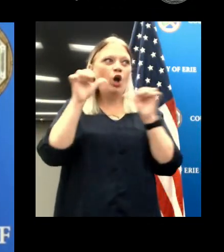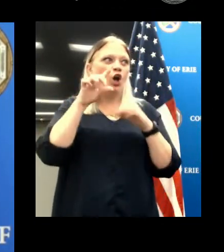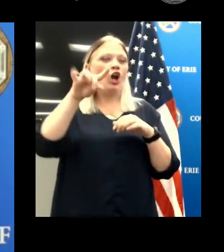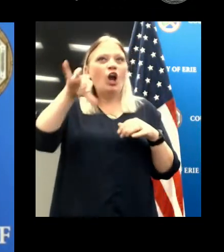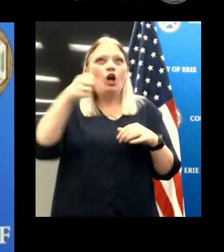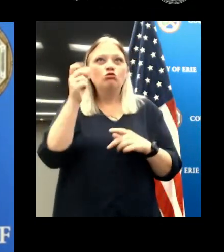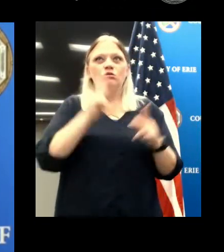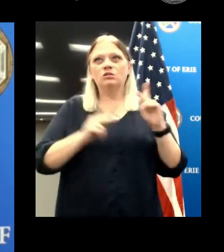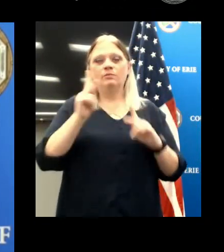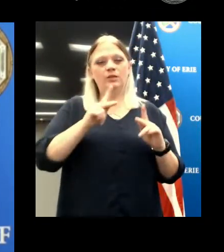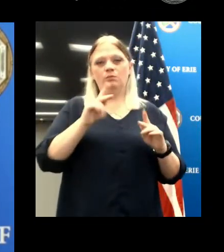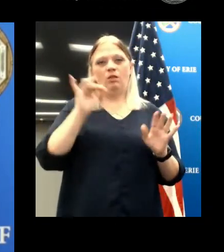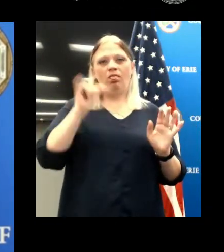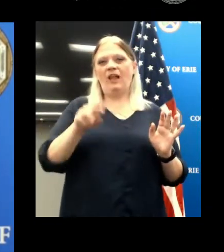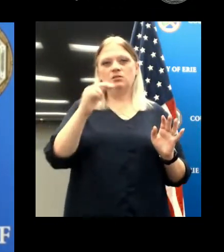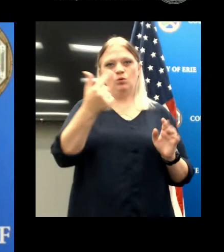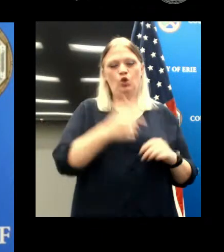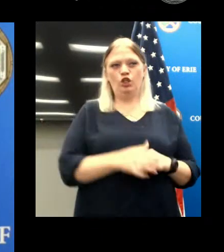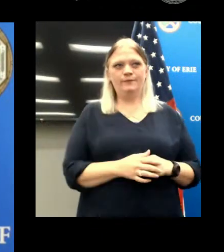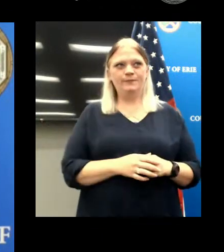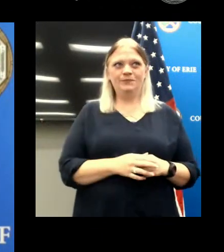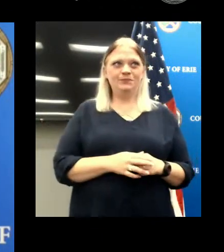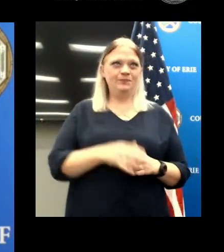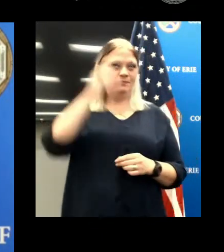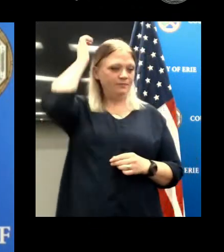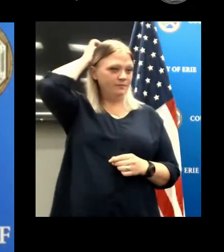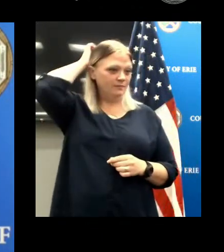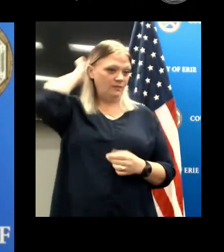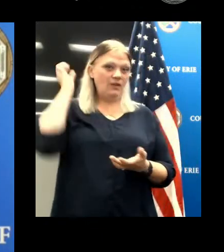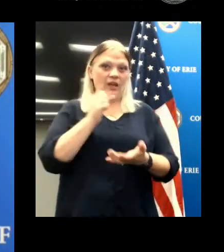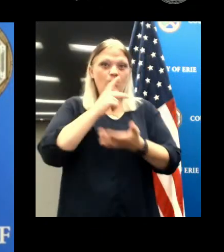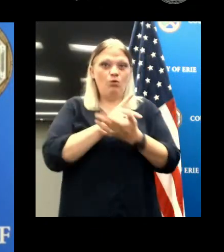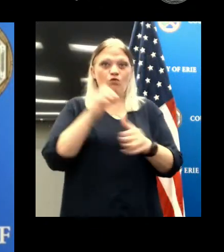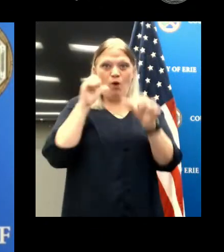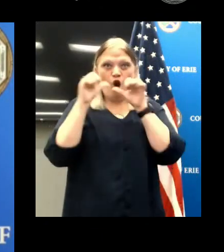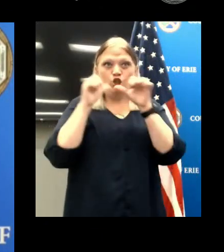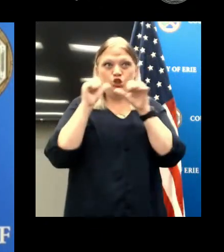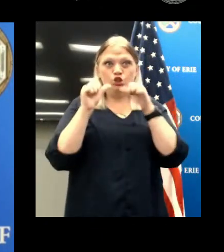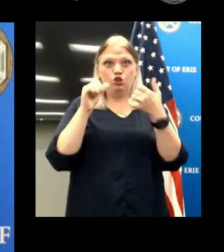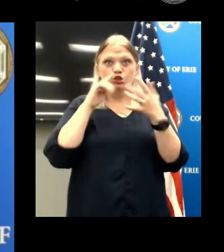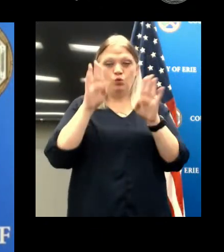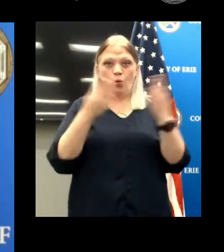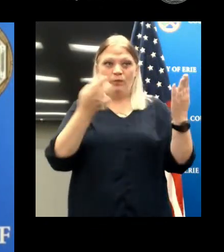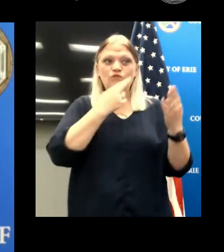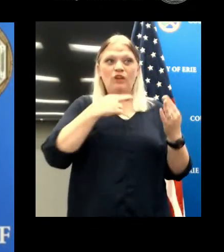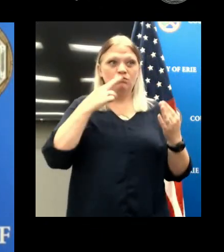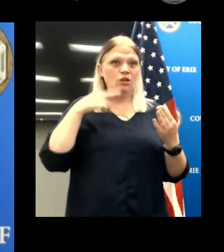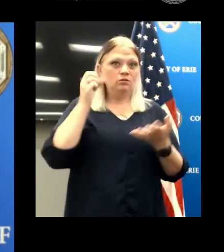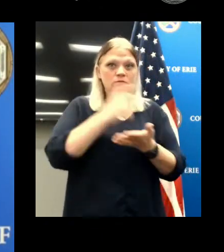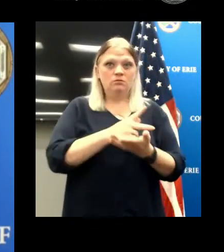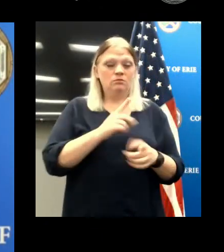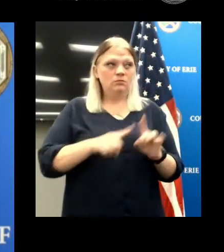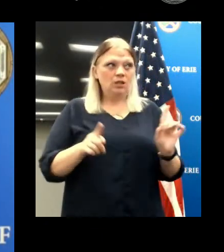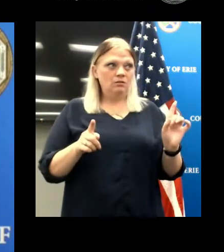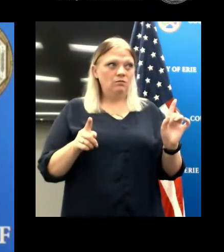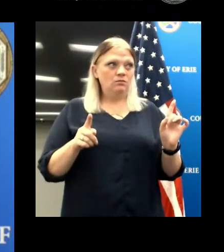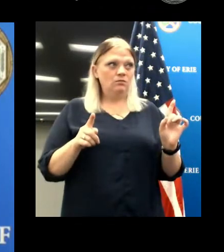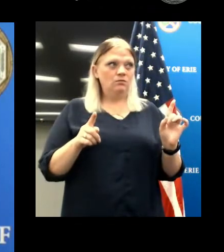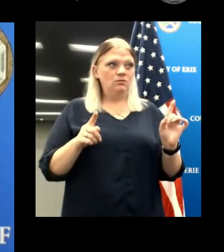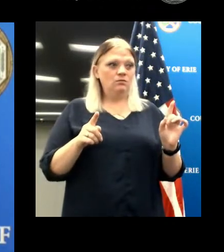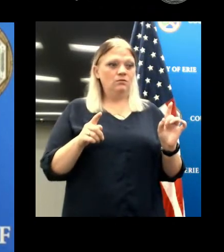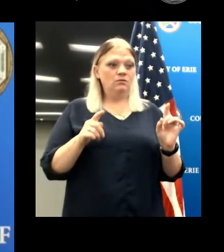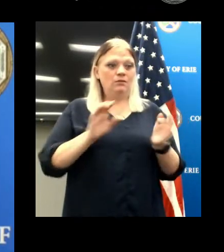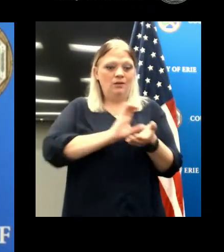and which we know is not good. So they did approve bars for opening, they did approve restaurants, but at